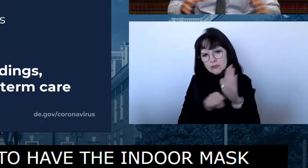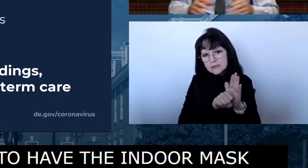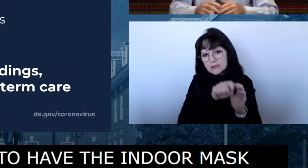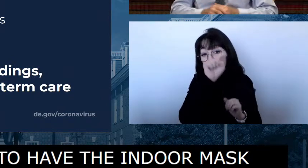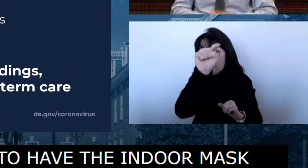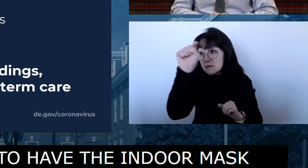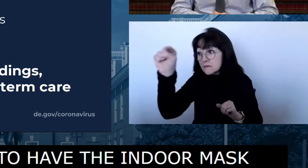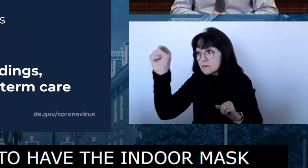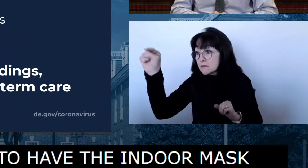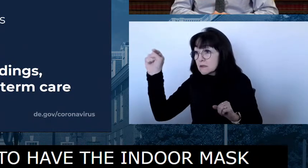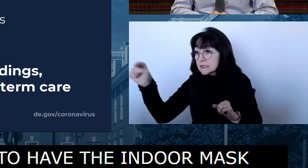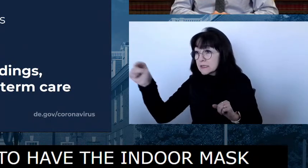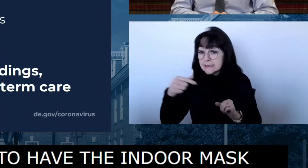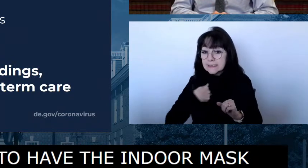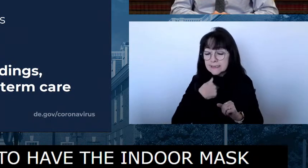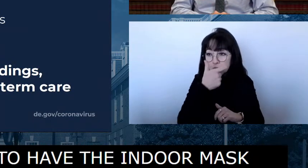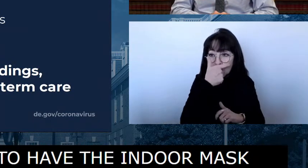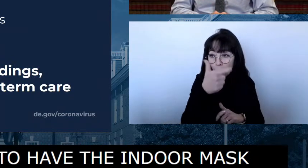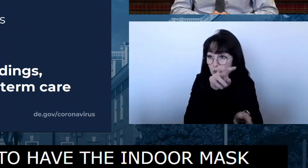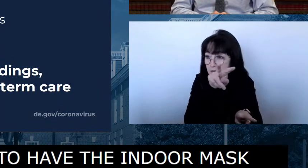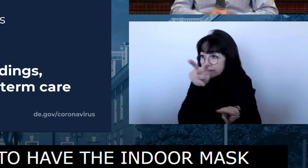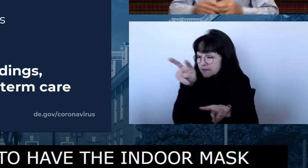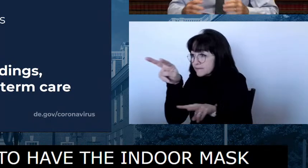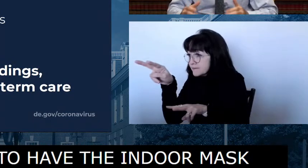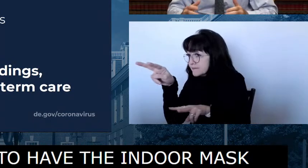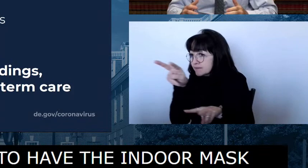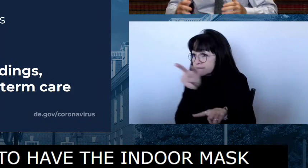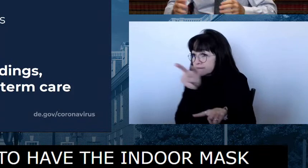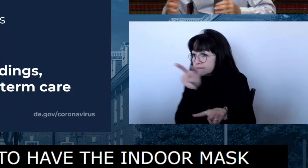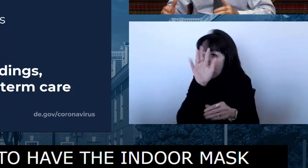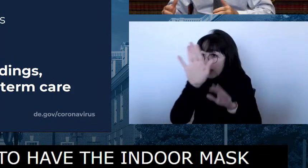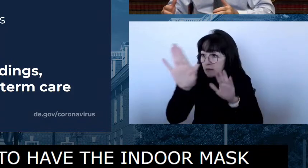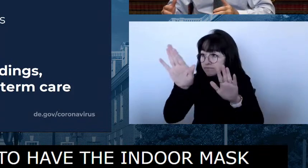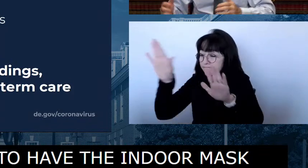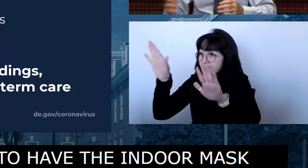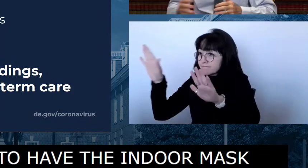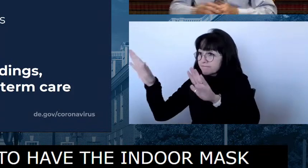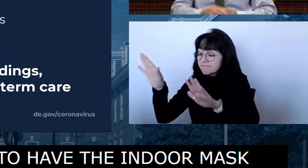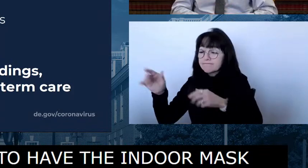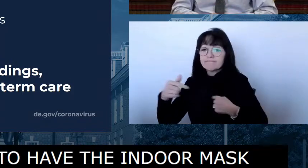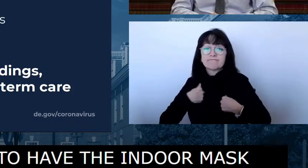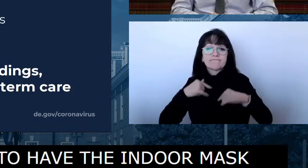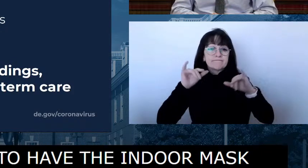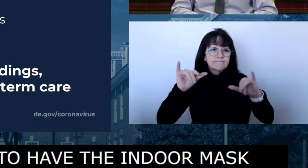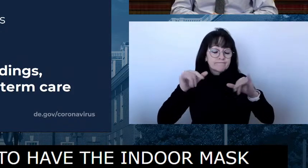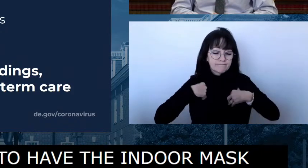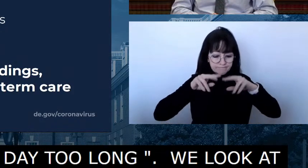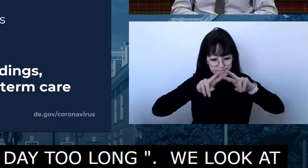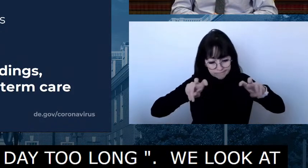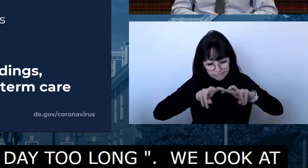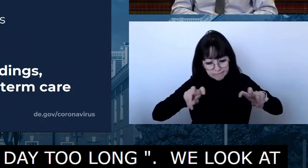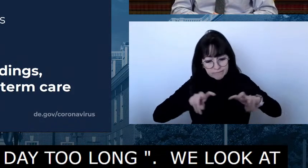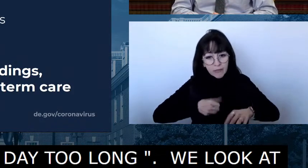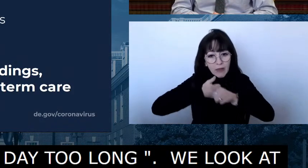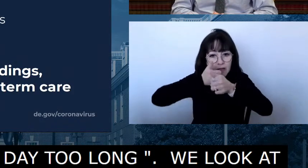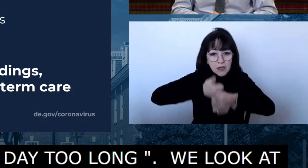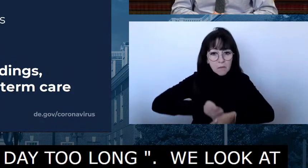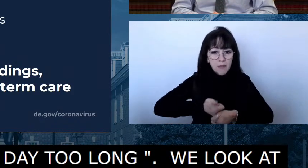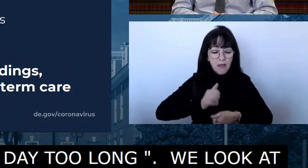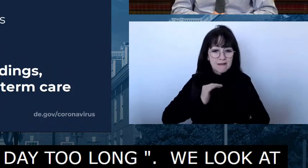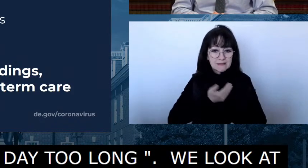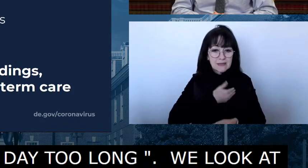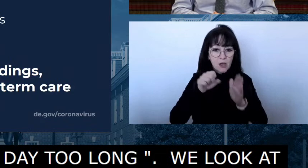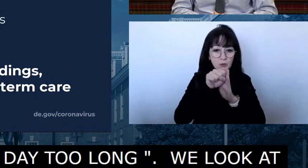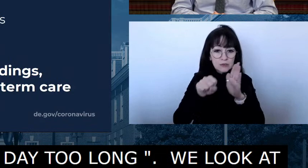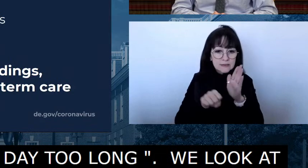of those states. We look at compliance in our state, and then we make a decision in